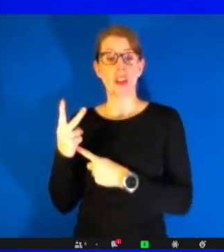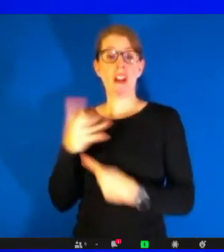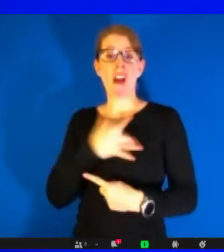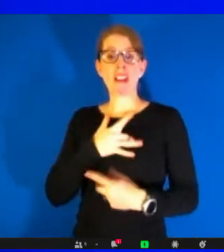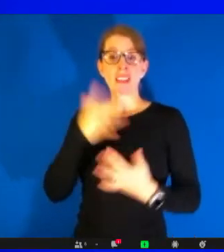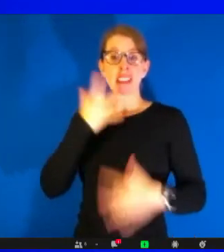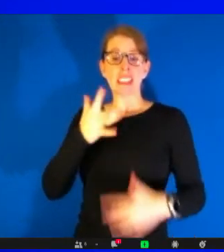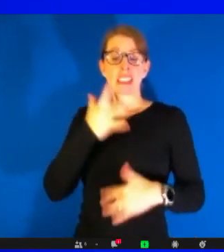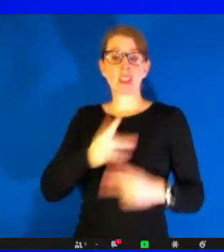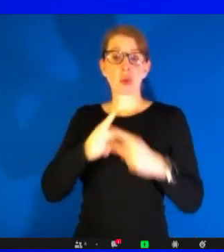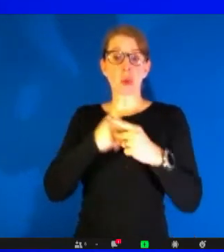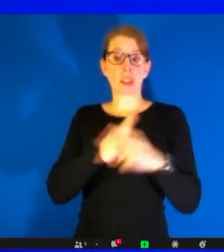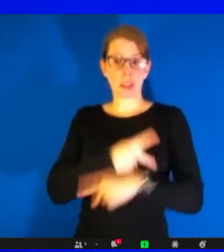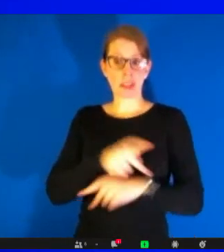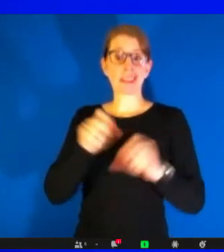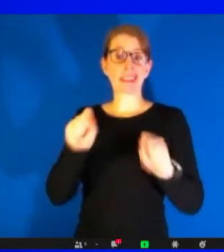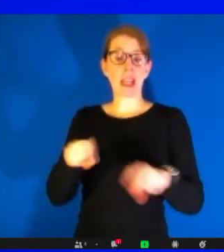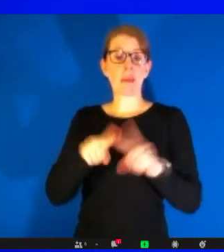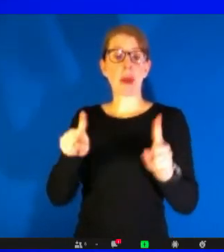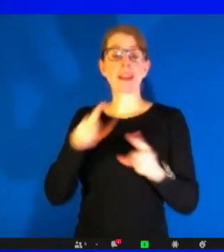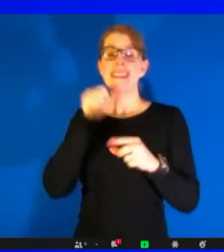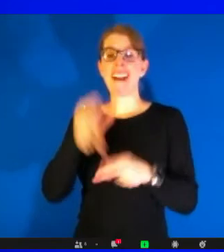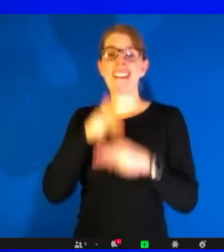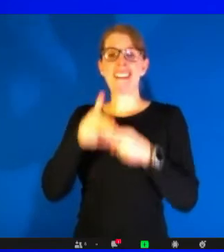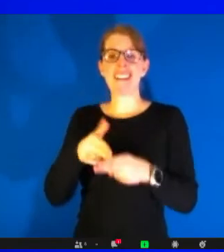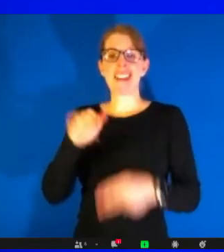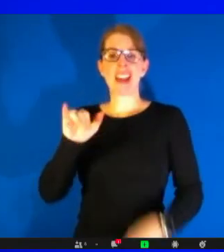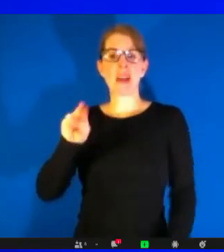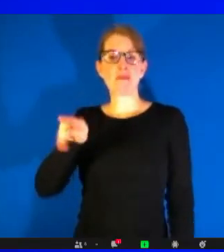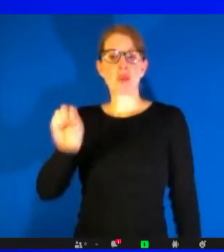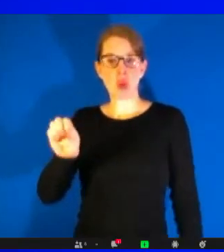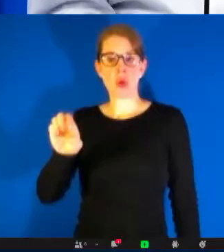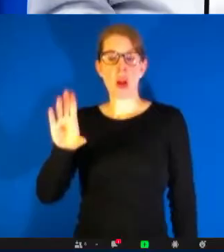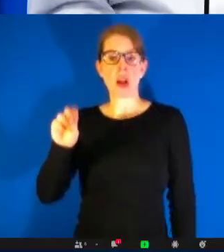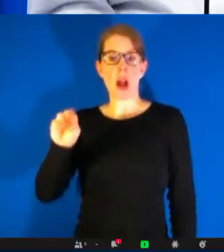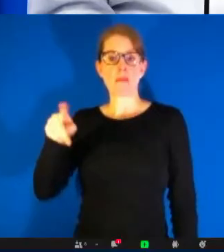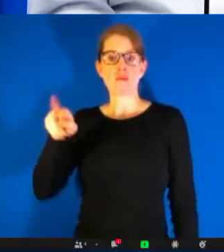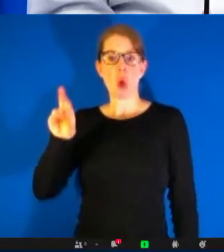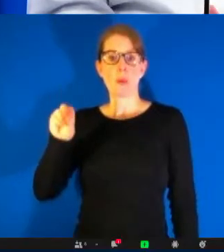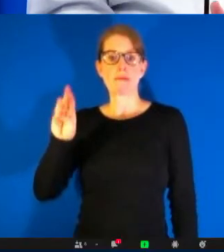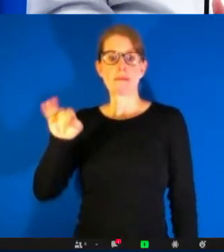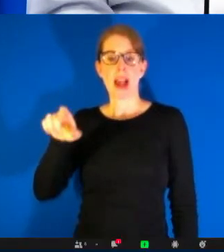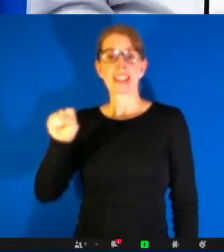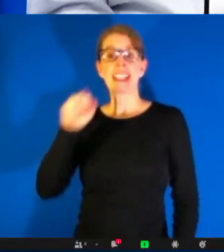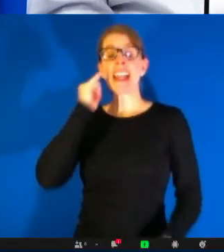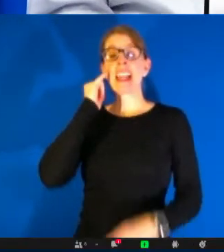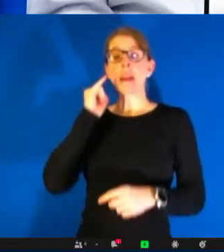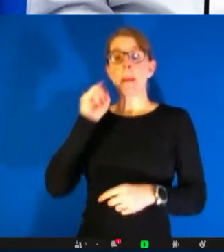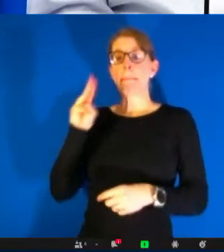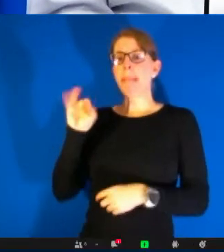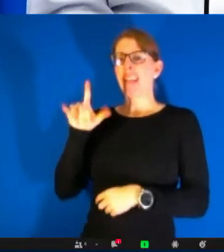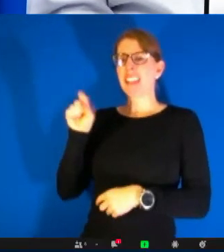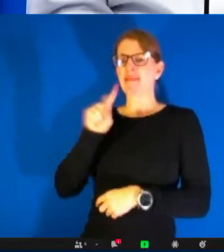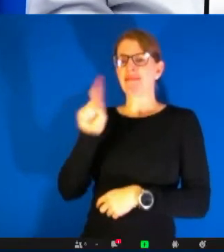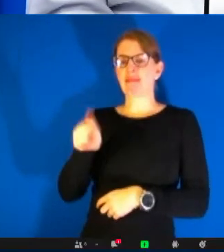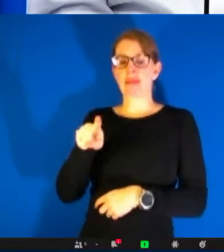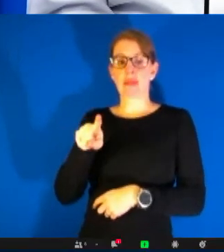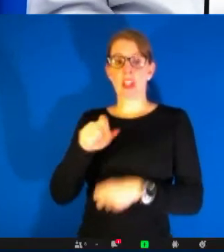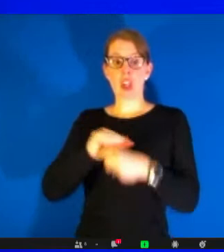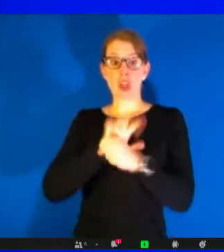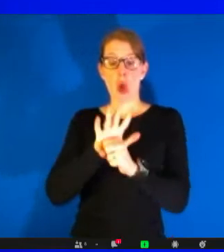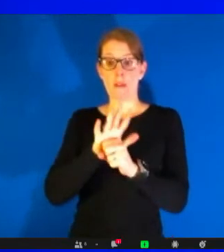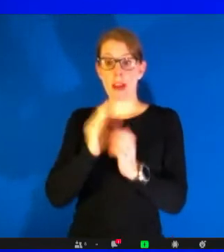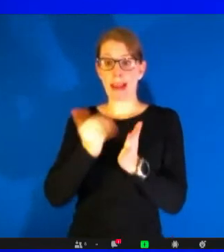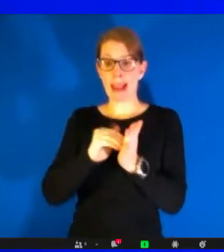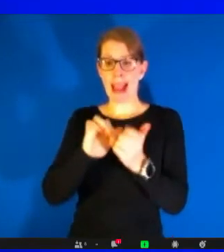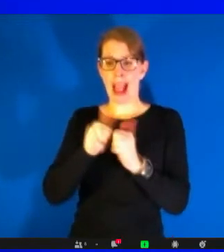it is not considered an immune compromising condition. I'm sorry, last one from Melissa. If you had COVID again, how long should you wait to get your booster? That